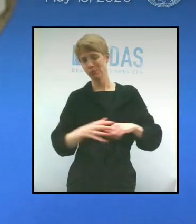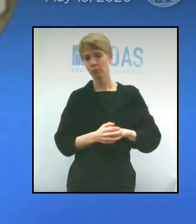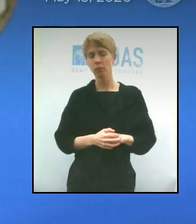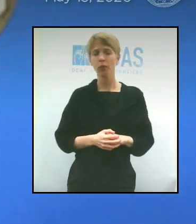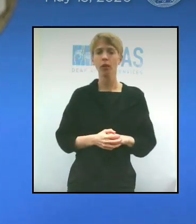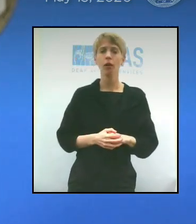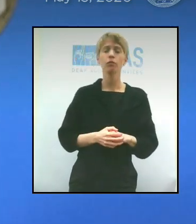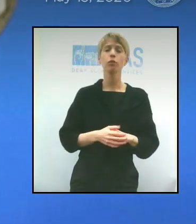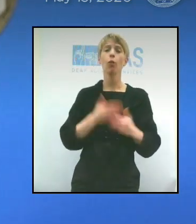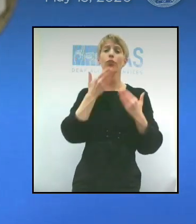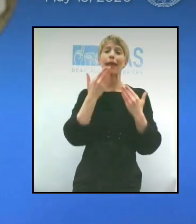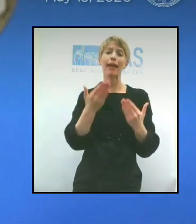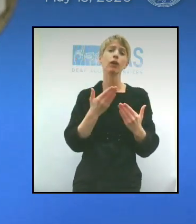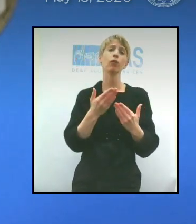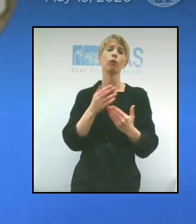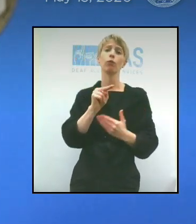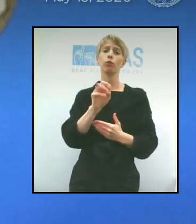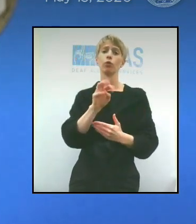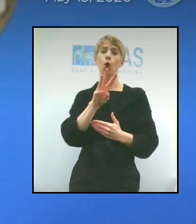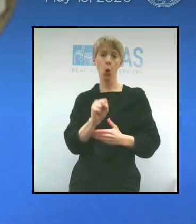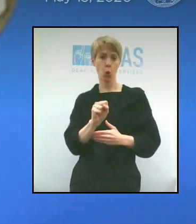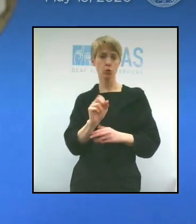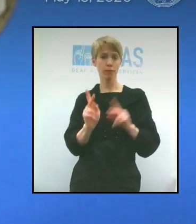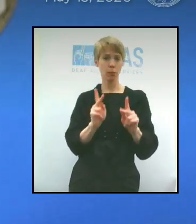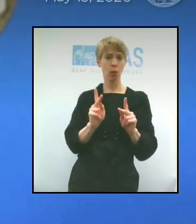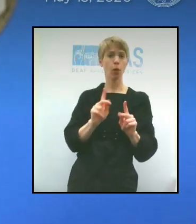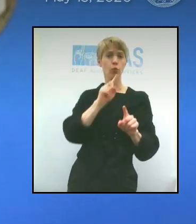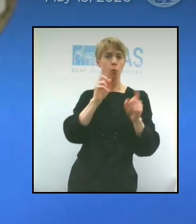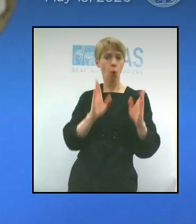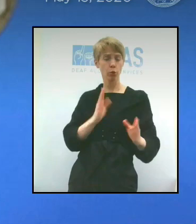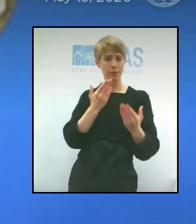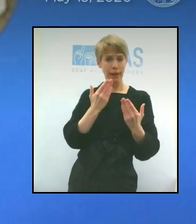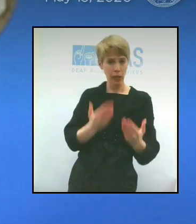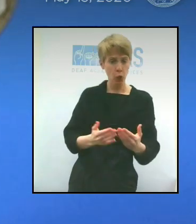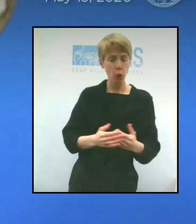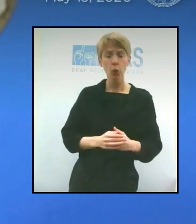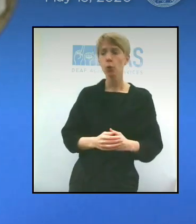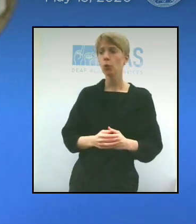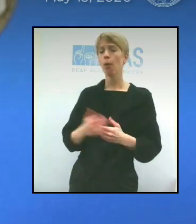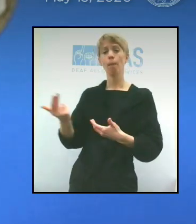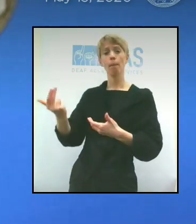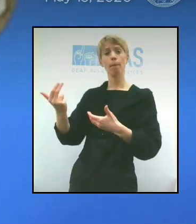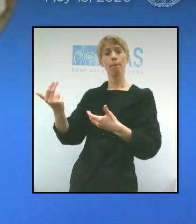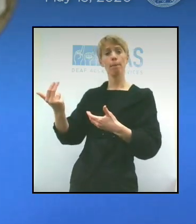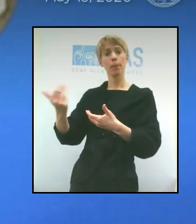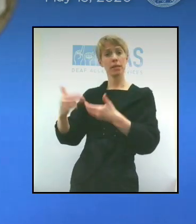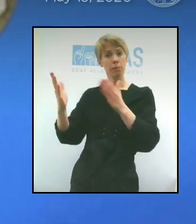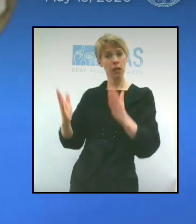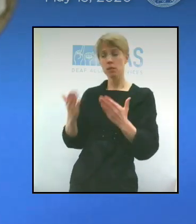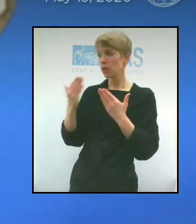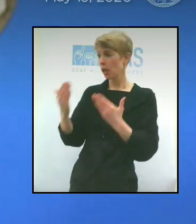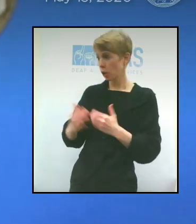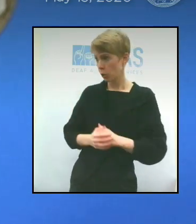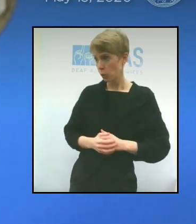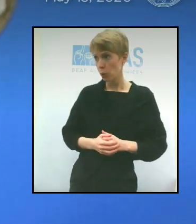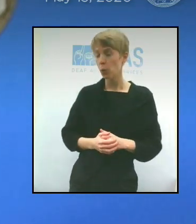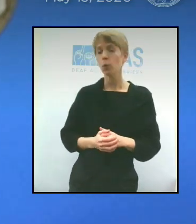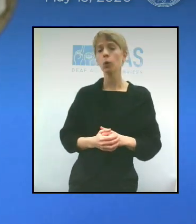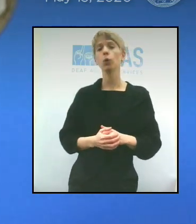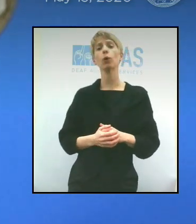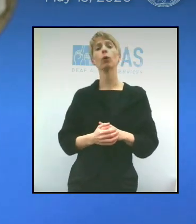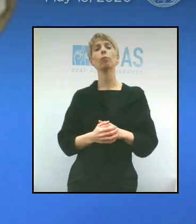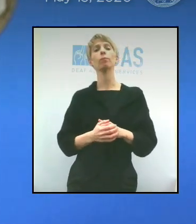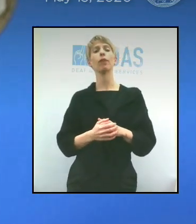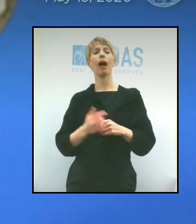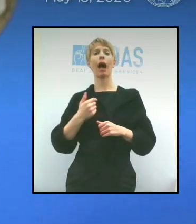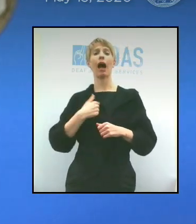once again, and I thank each and every one of you for participating. We went an hour earlier than usual. I'm actually participating in a call